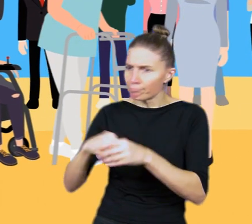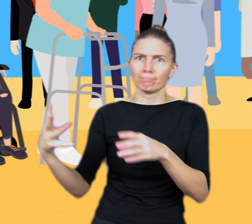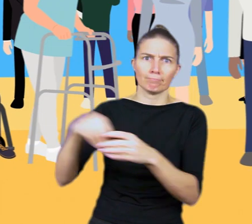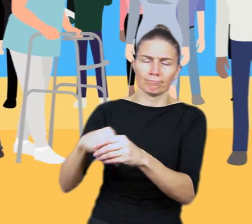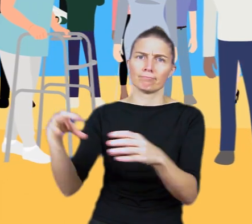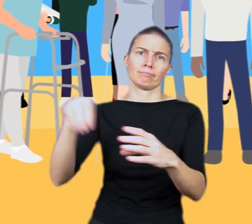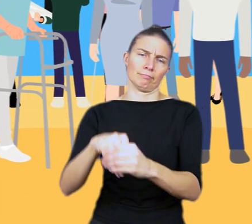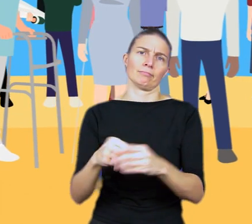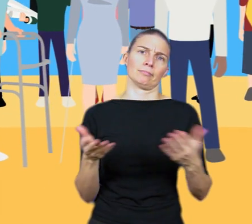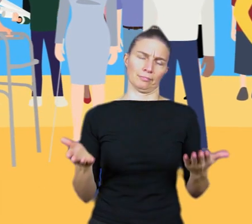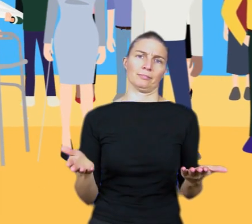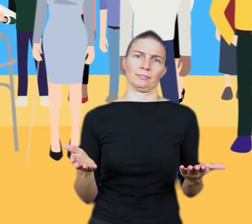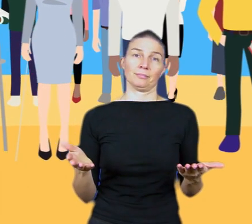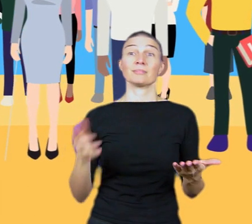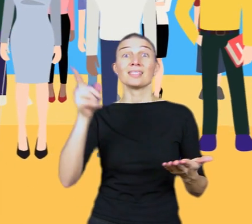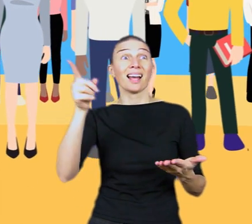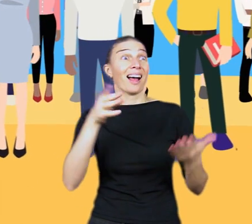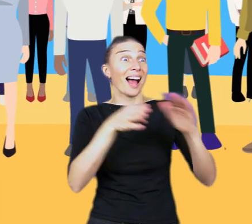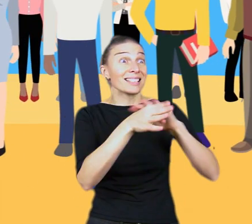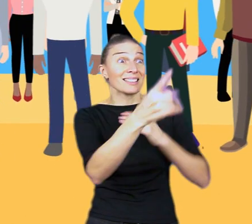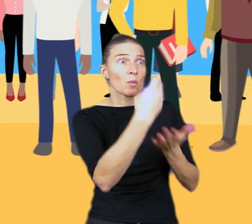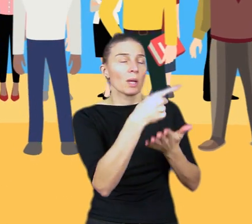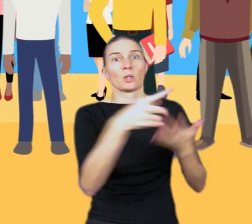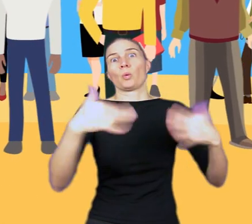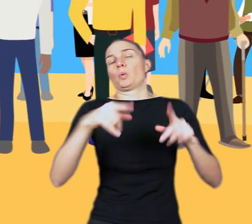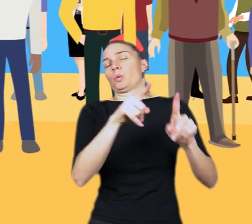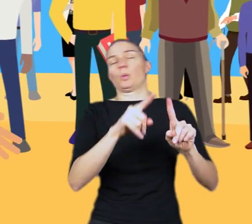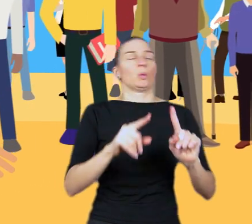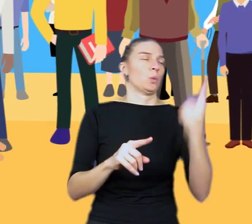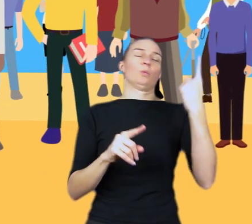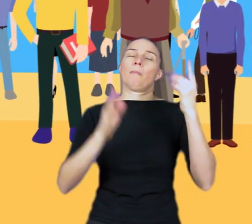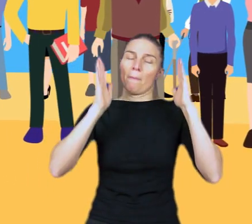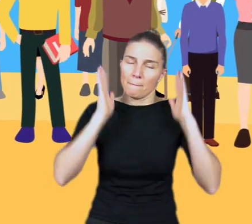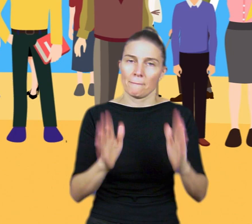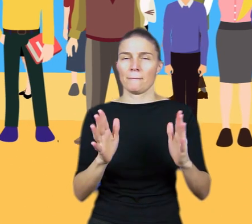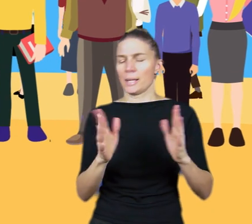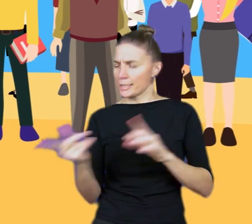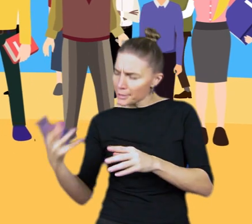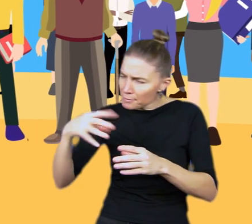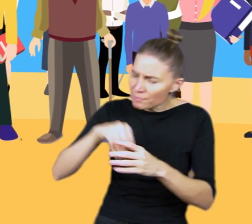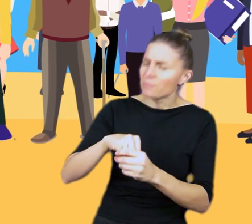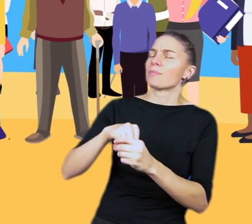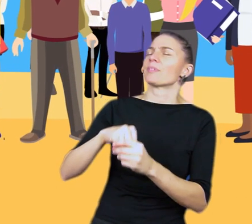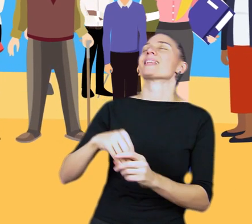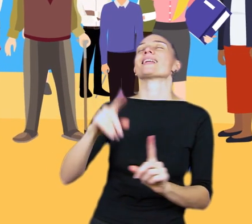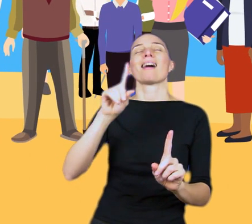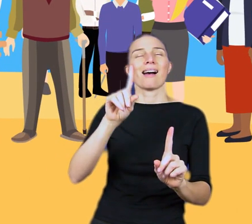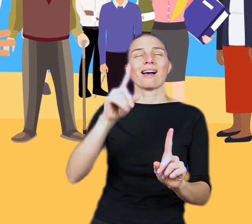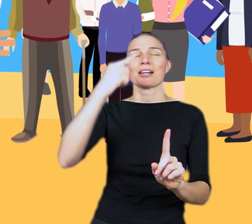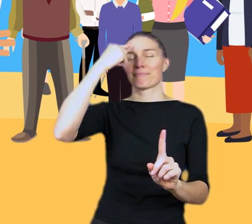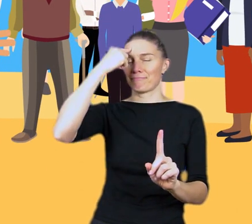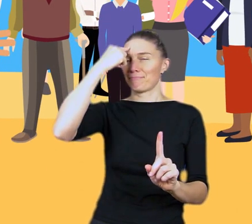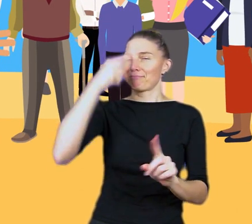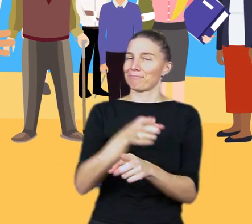in each stage of the planning for the COVID-19 response, especially when it comes to accessing information. To